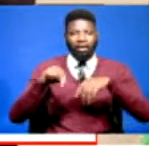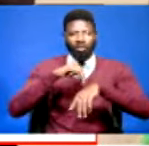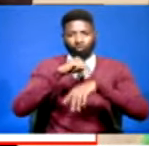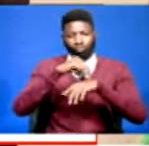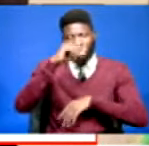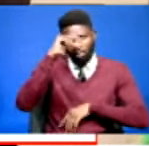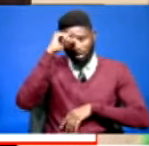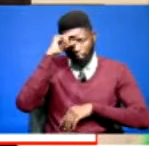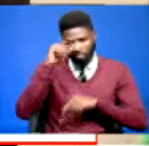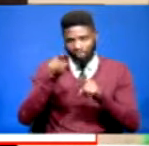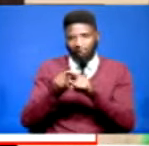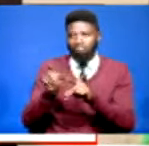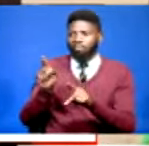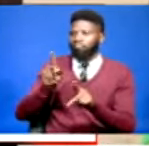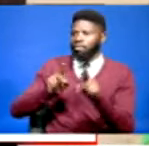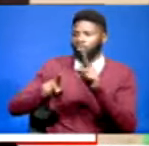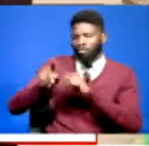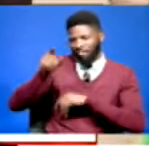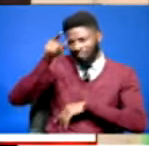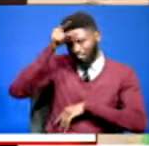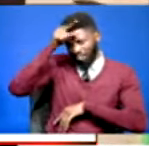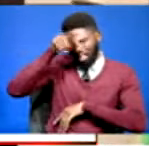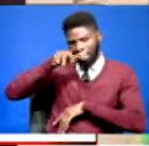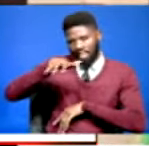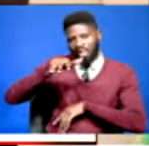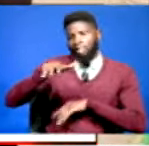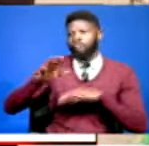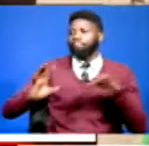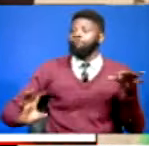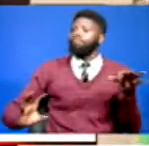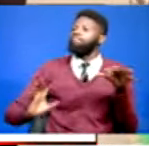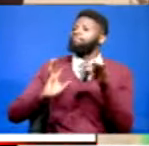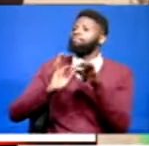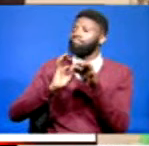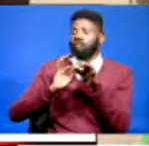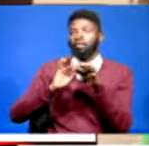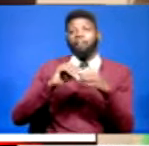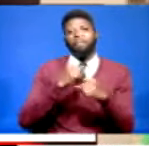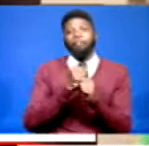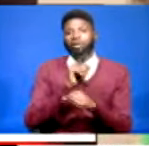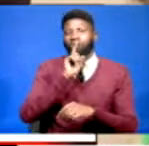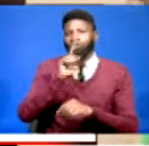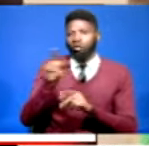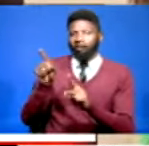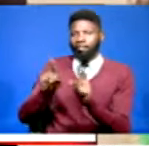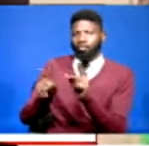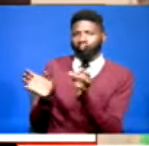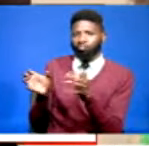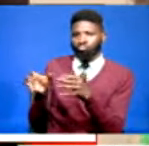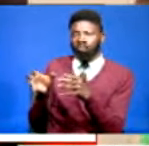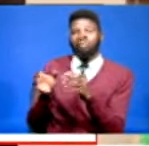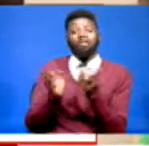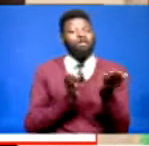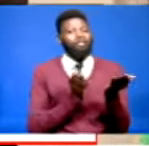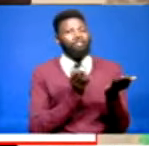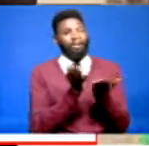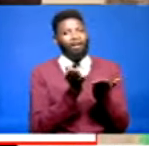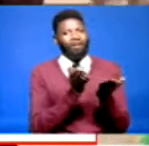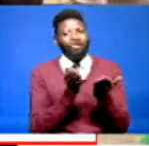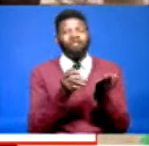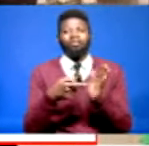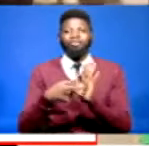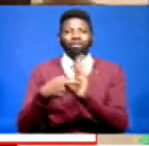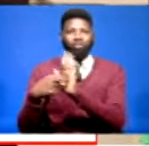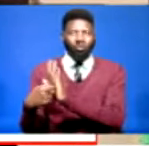the grassroots level by ensuring that these people continue getting the services that are required. And they have been